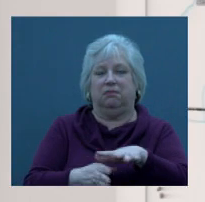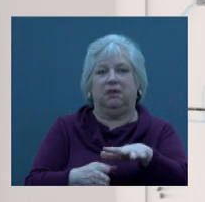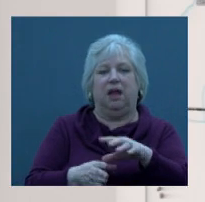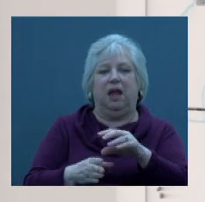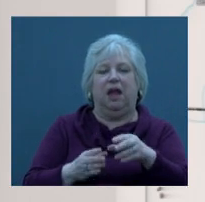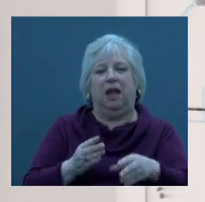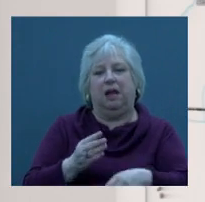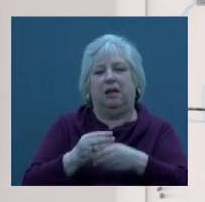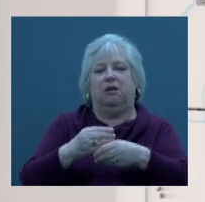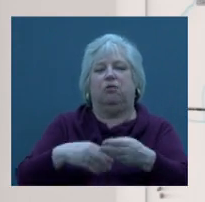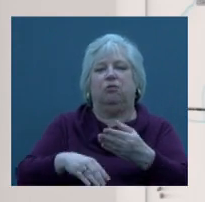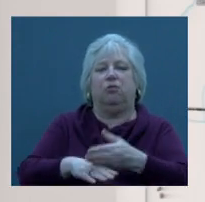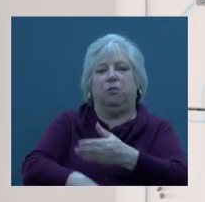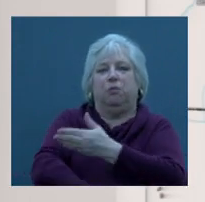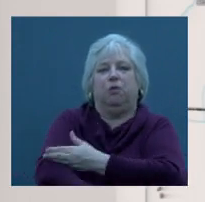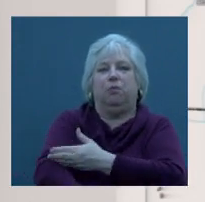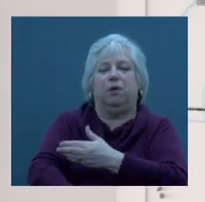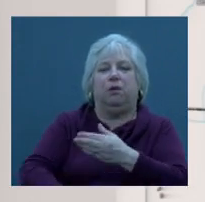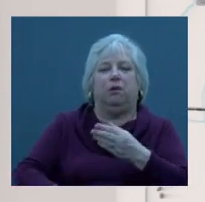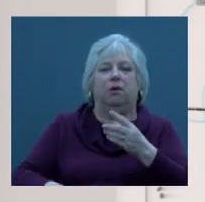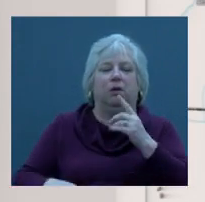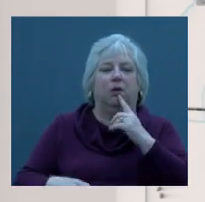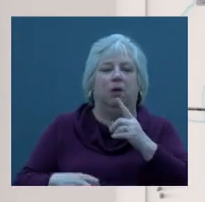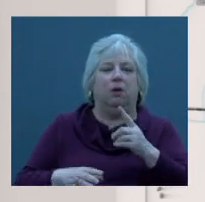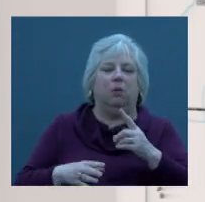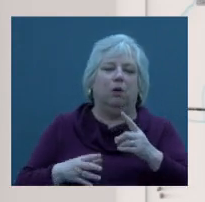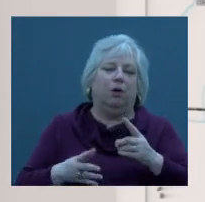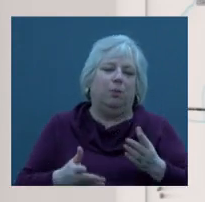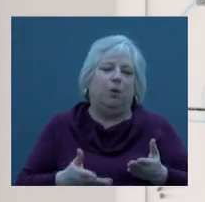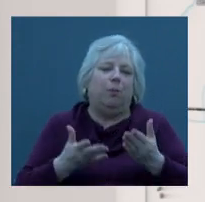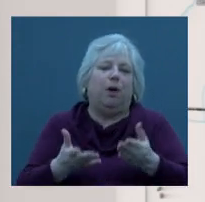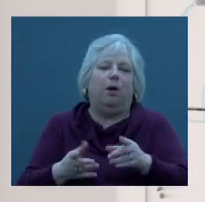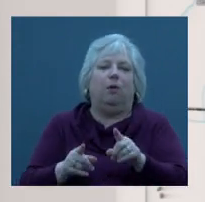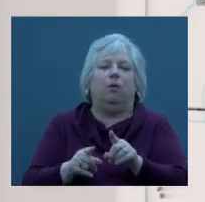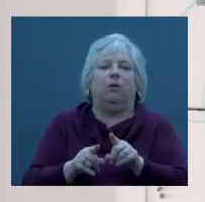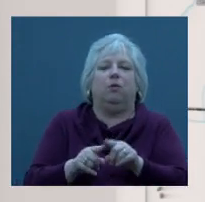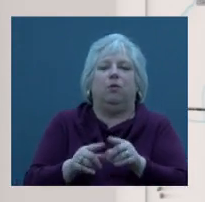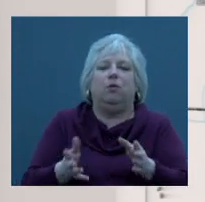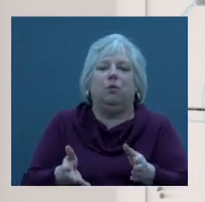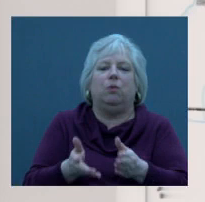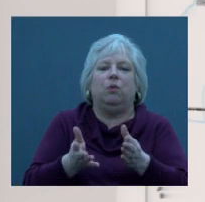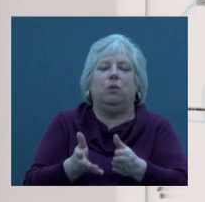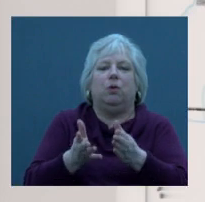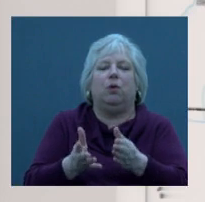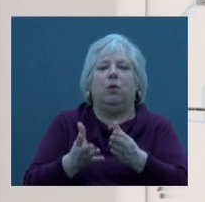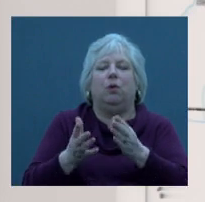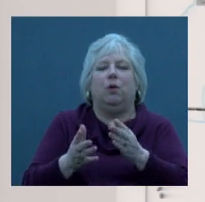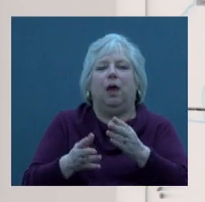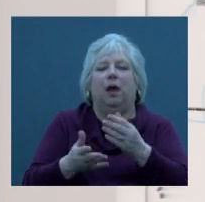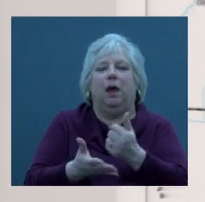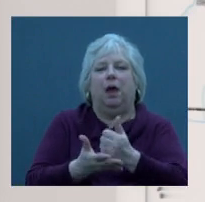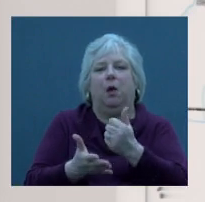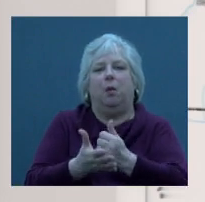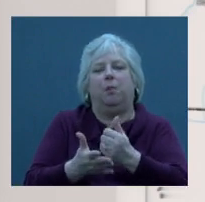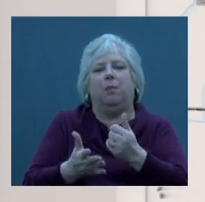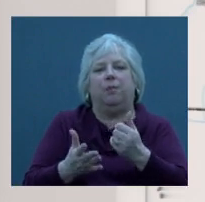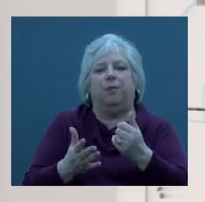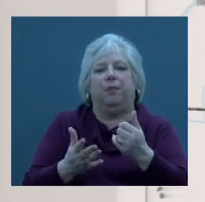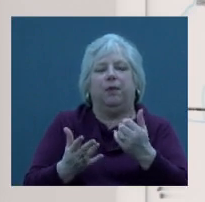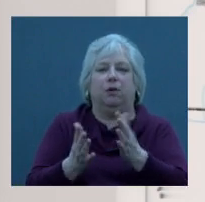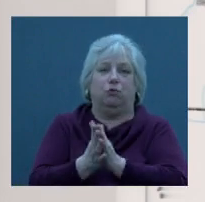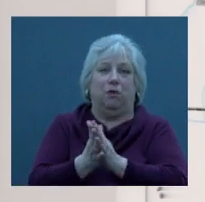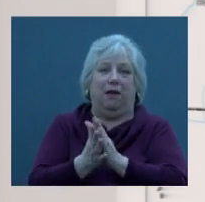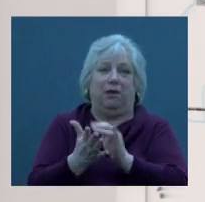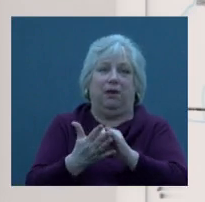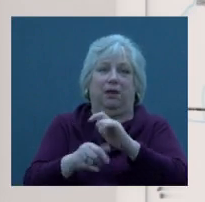additional improvements that were proposed as an inducement to help accommodate the increased traffic at that point in time.